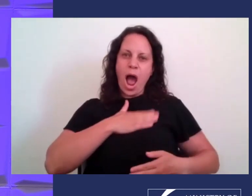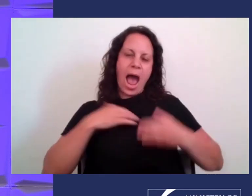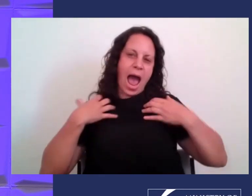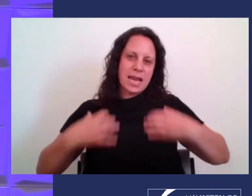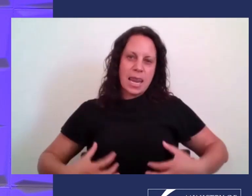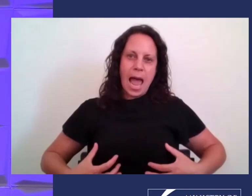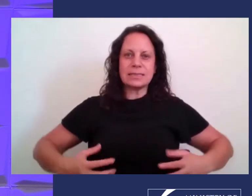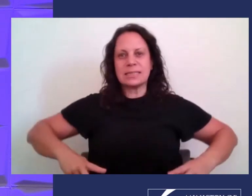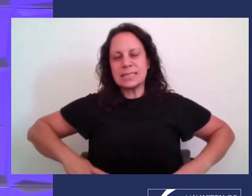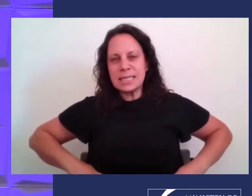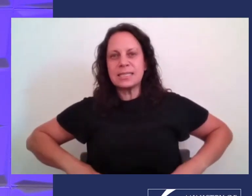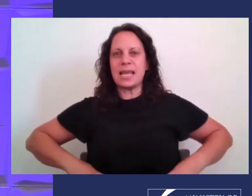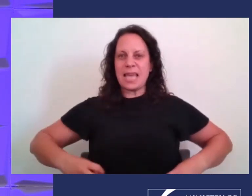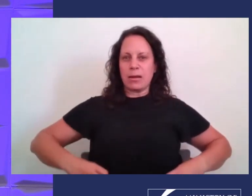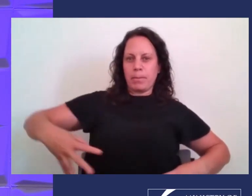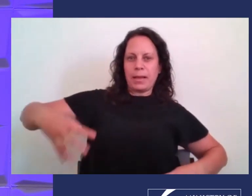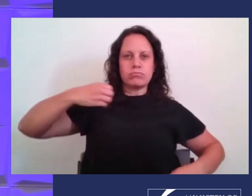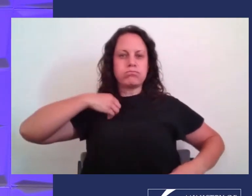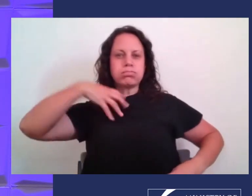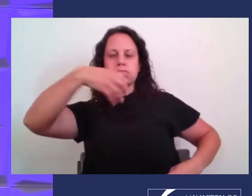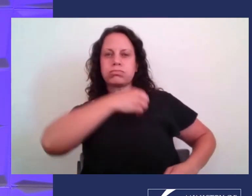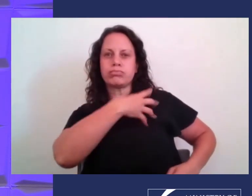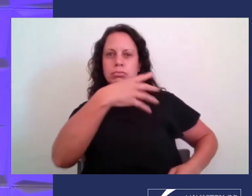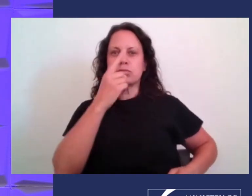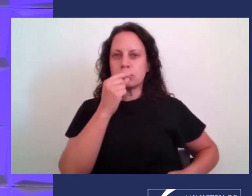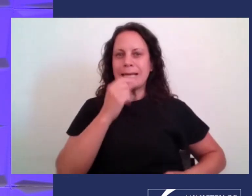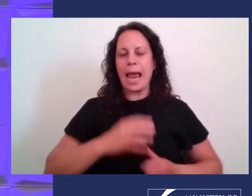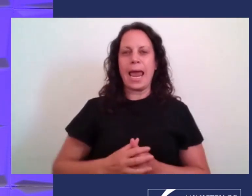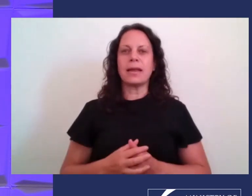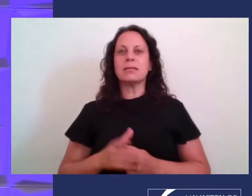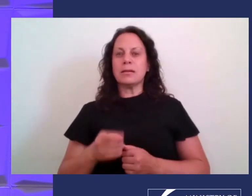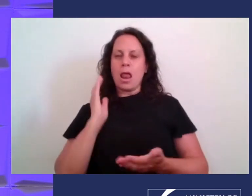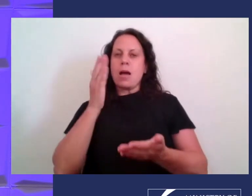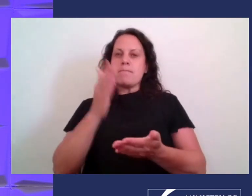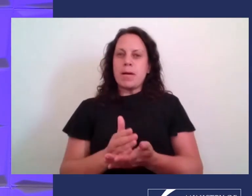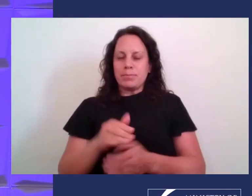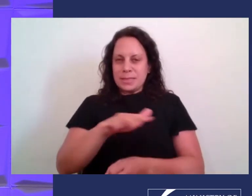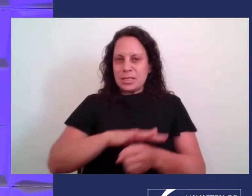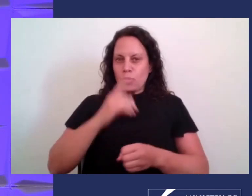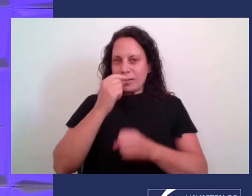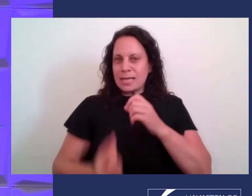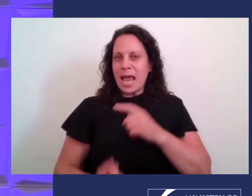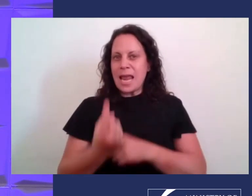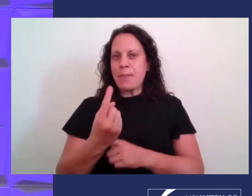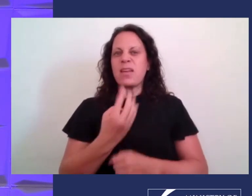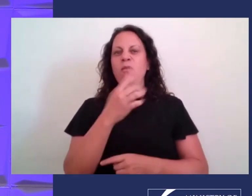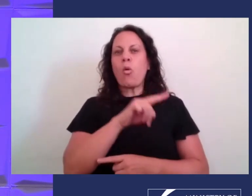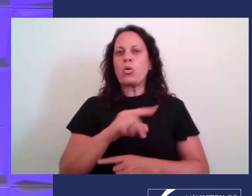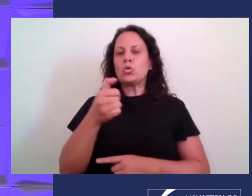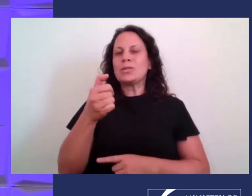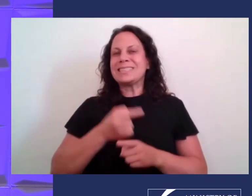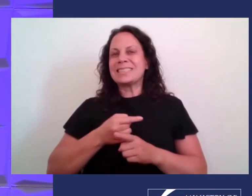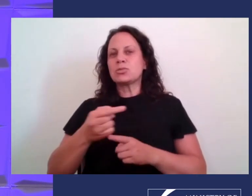also referred to as PIMS-TS. Now, this is a condition that comes on 4 to 6 weeks, typically after a